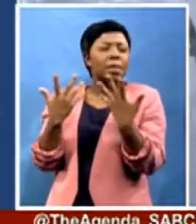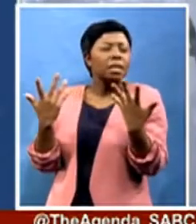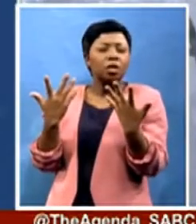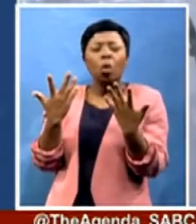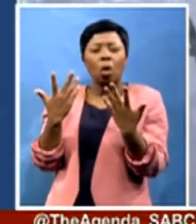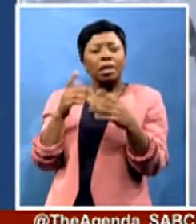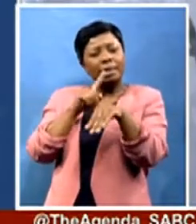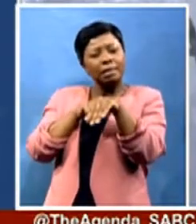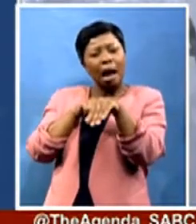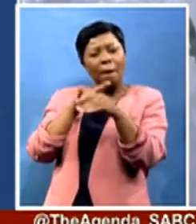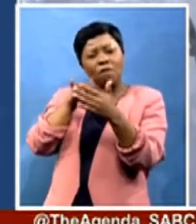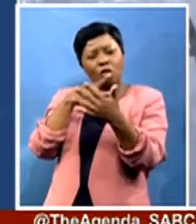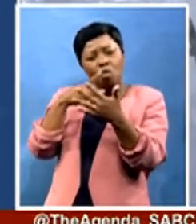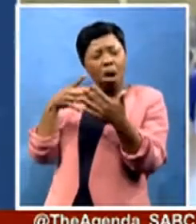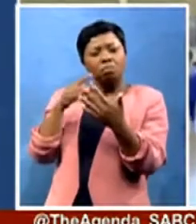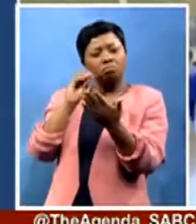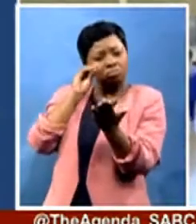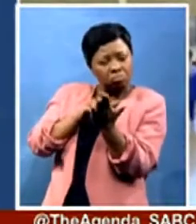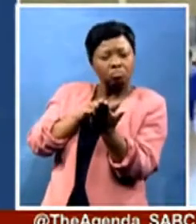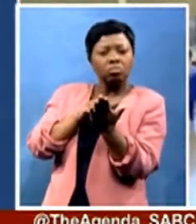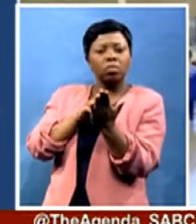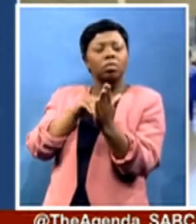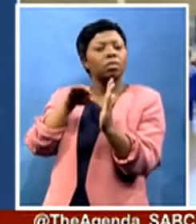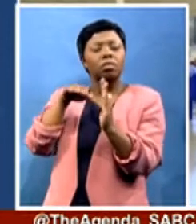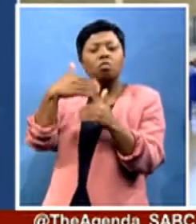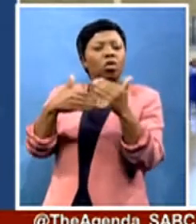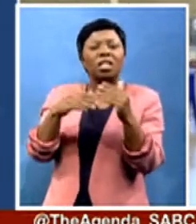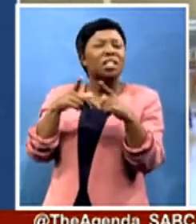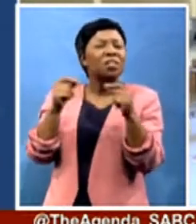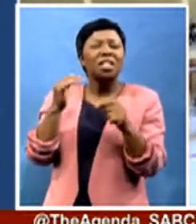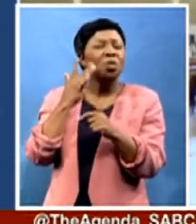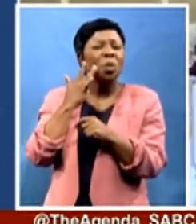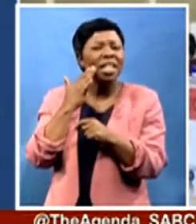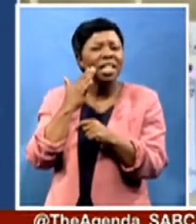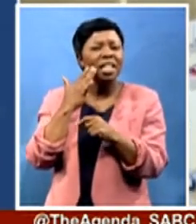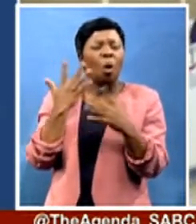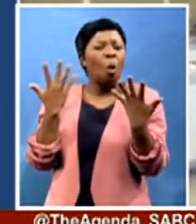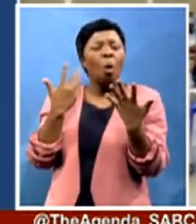finish this process, and are we on track to start phase 2?